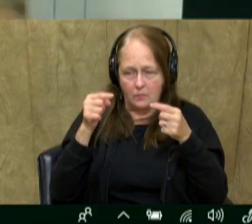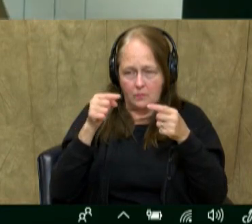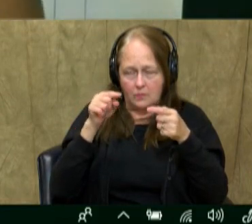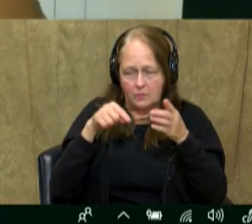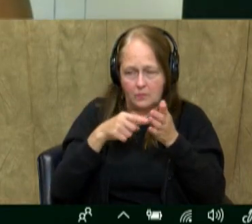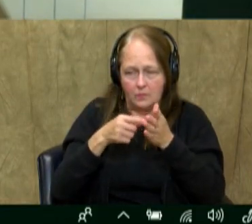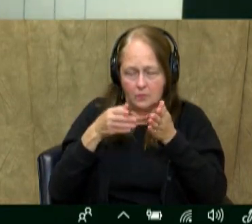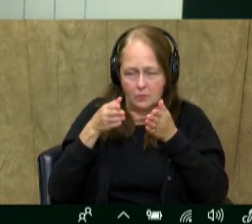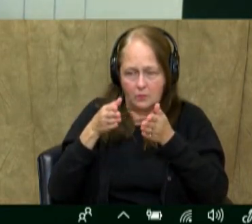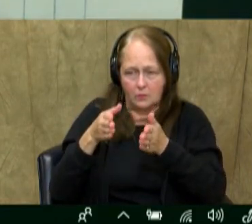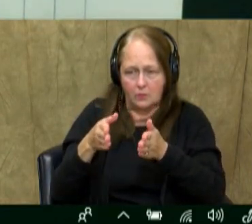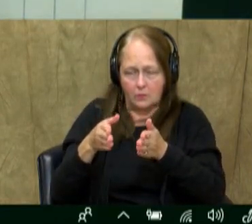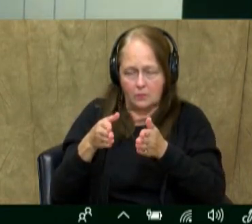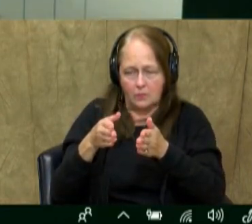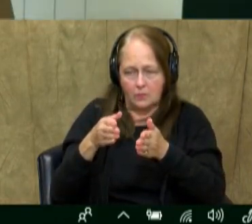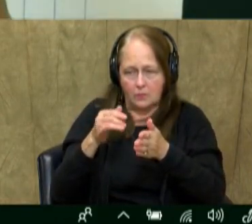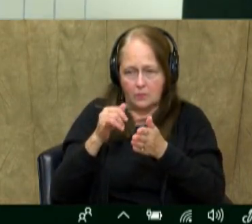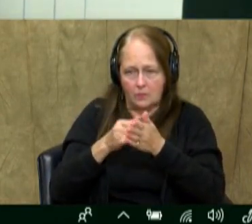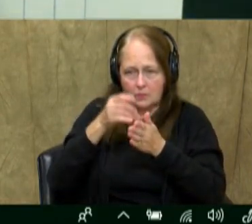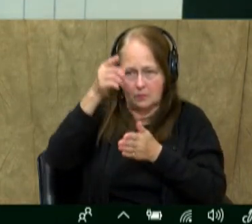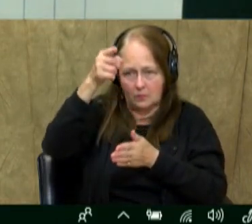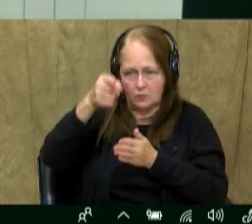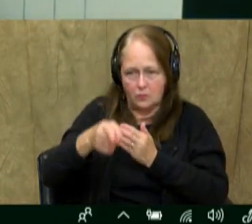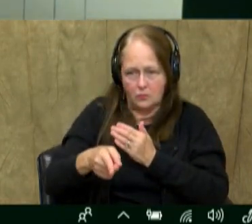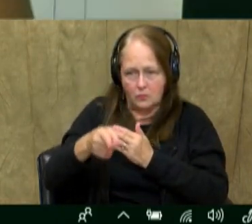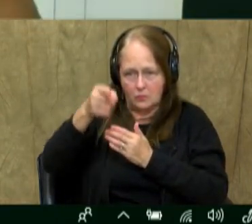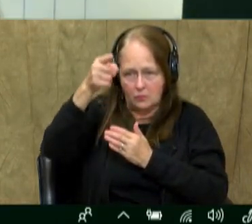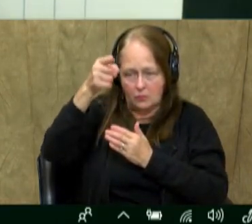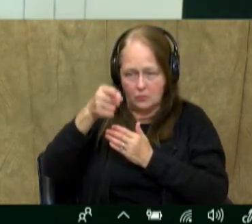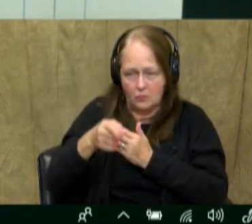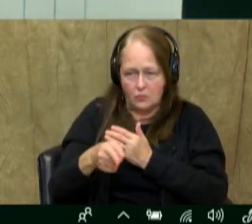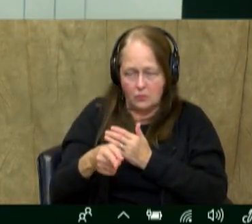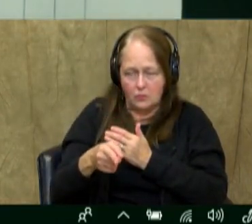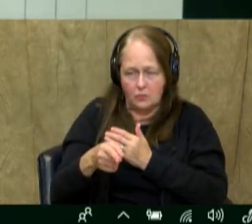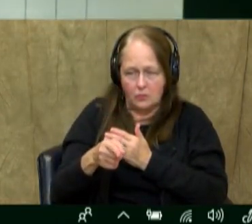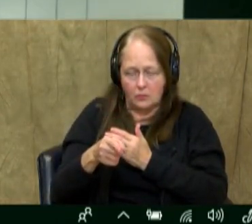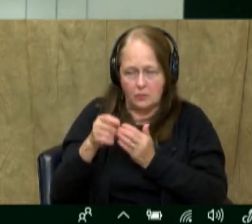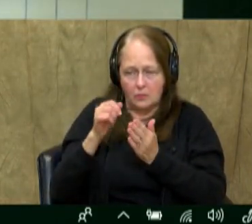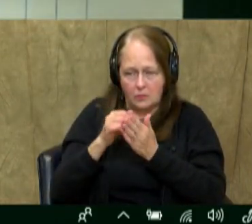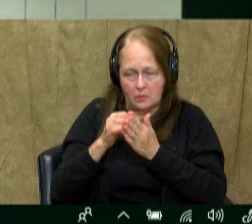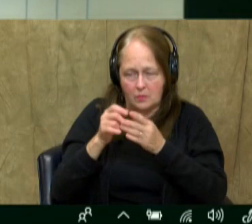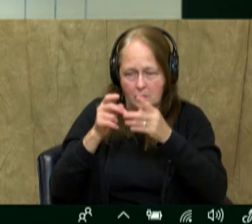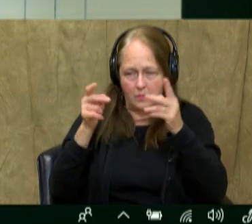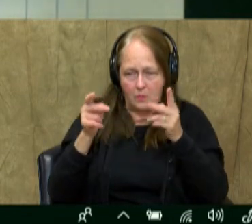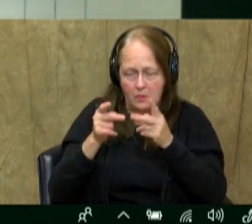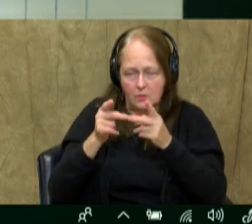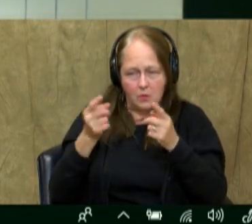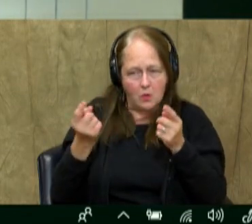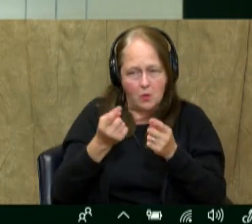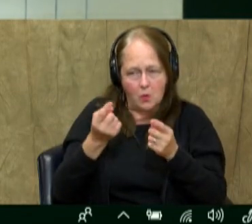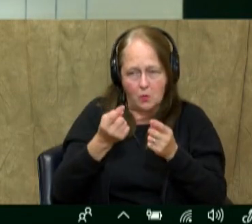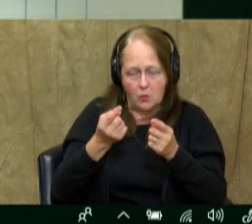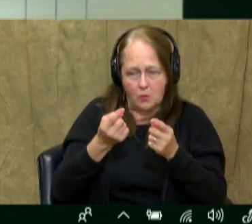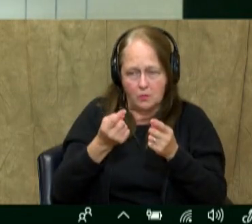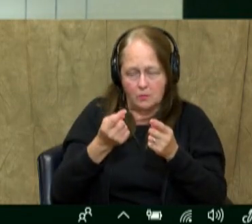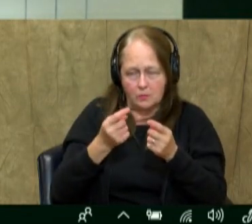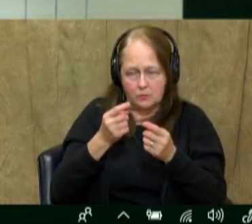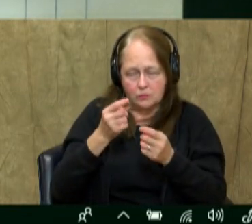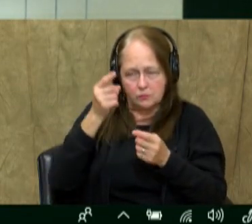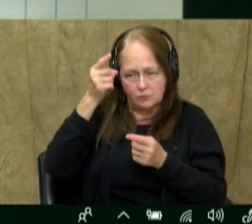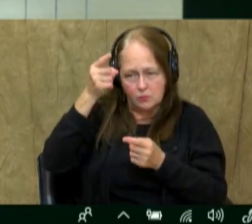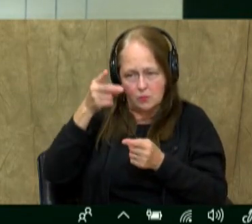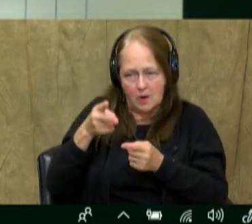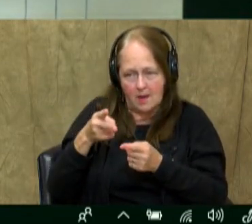direction, we're going to go to the perpendicular position here. Our perpendicular positions are always our quarter